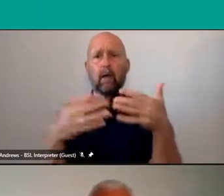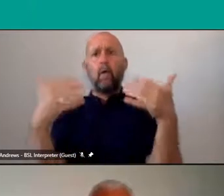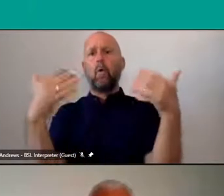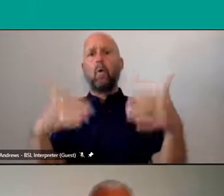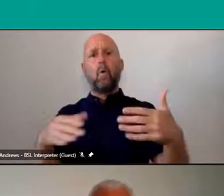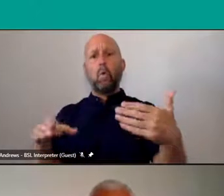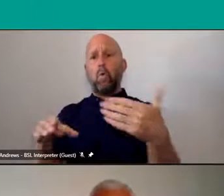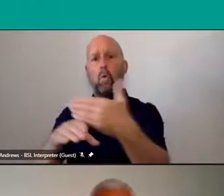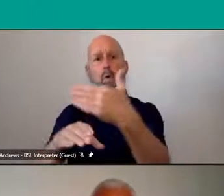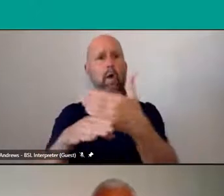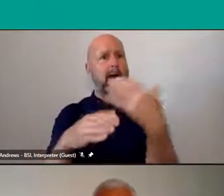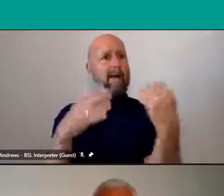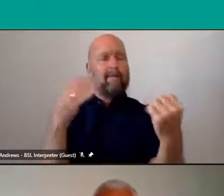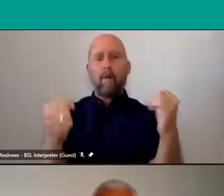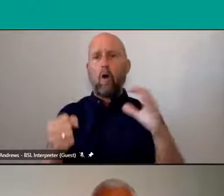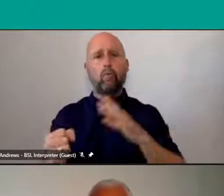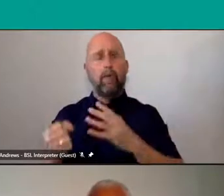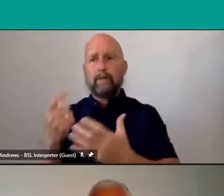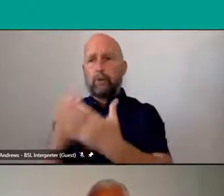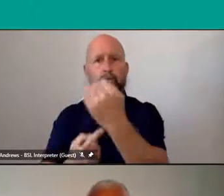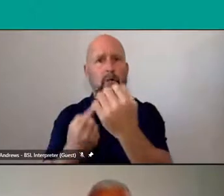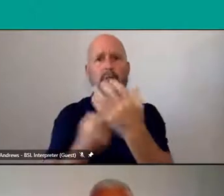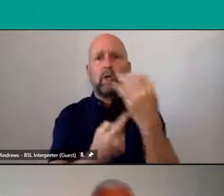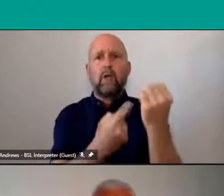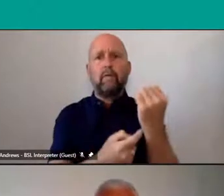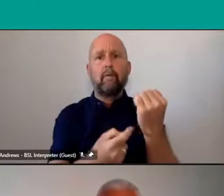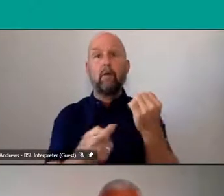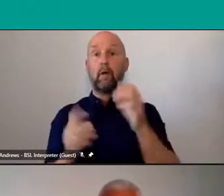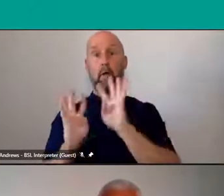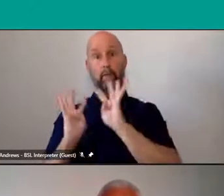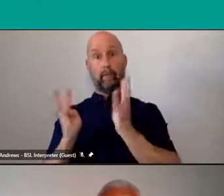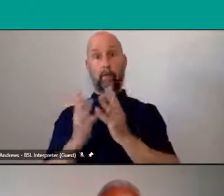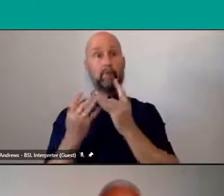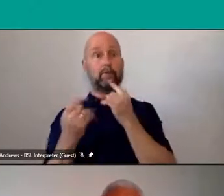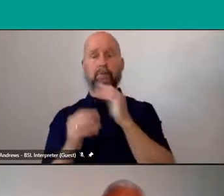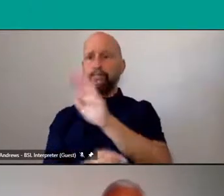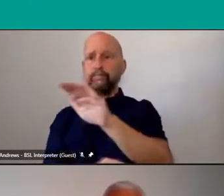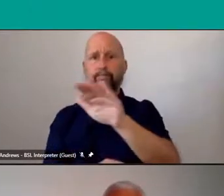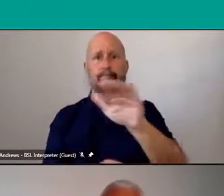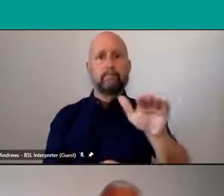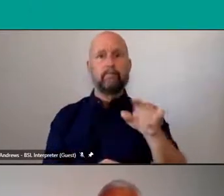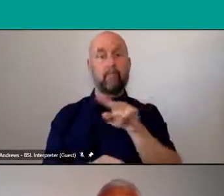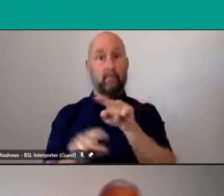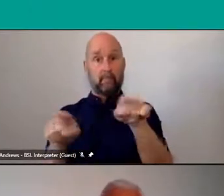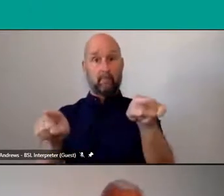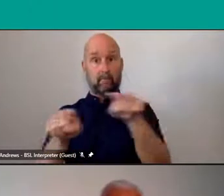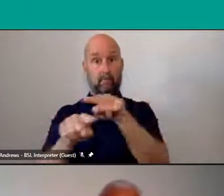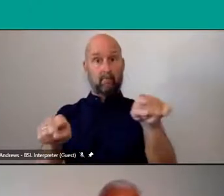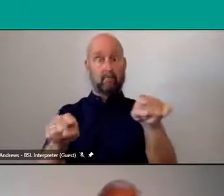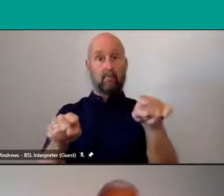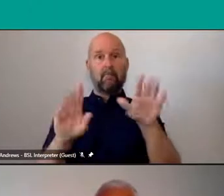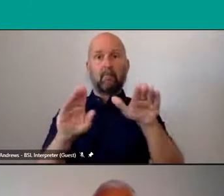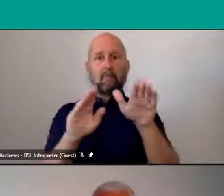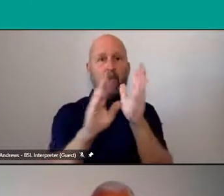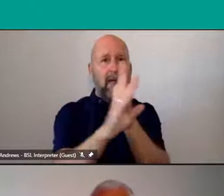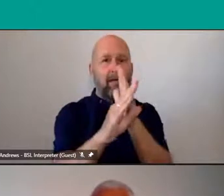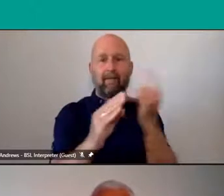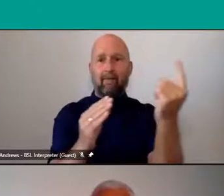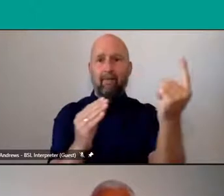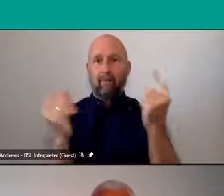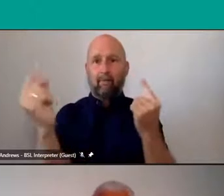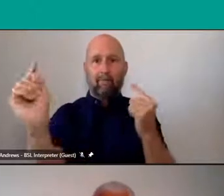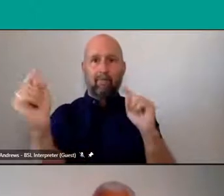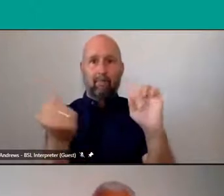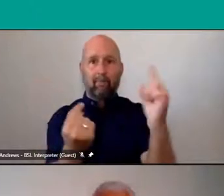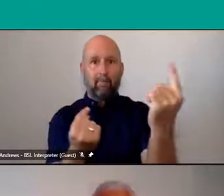stuff. What we said to them was, it's time for you to come out of the shadows. It's time for